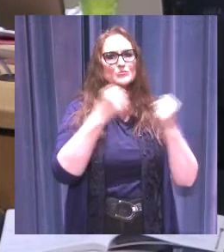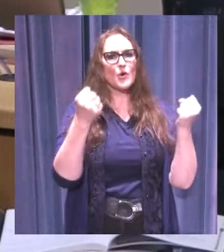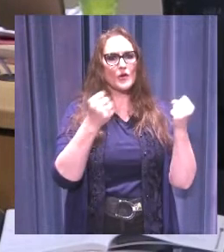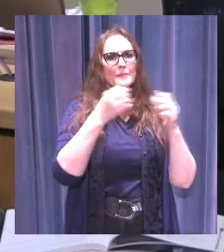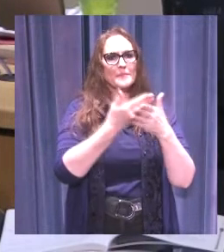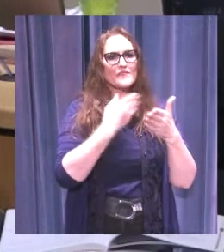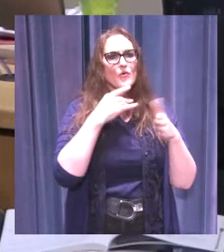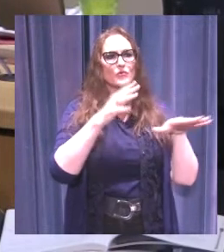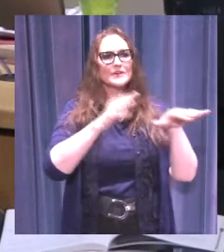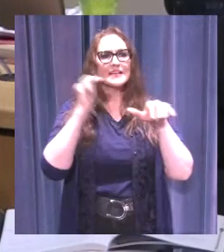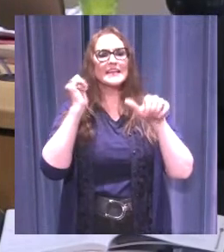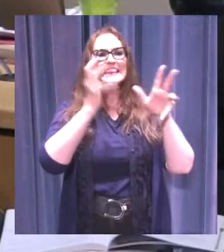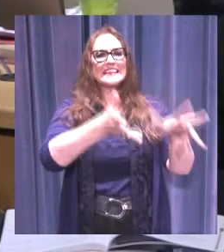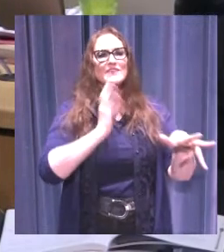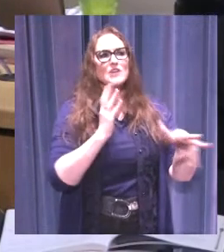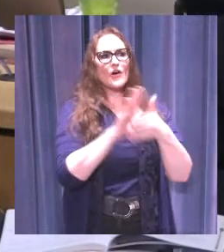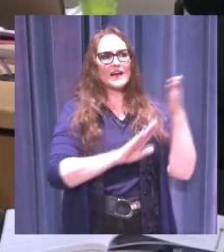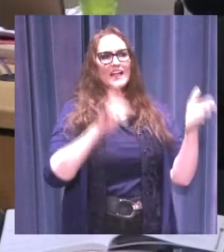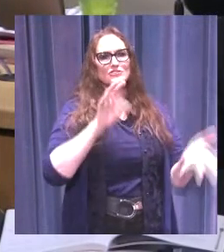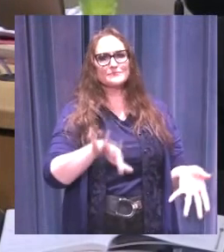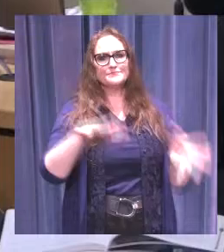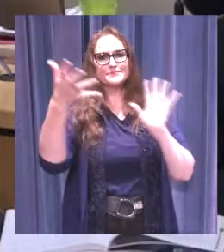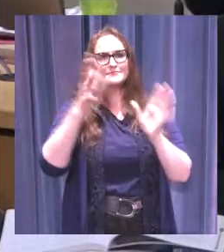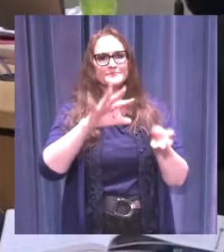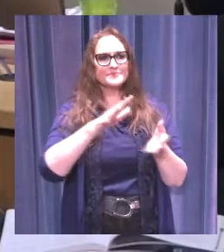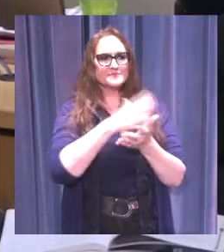it leaves our college in ruins.